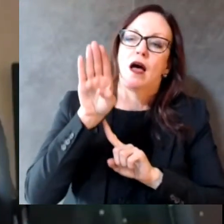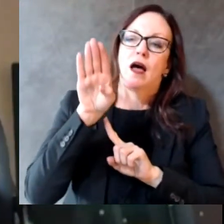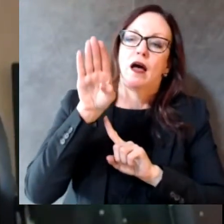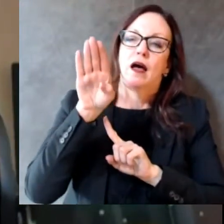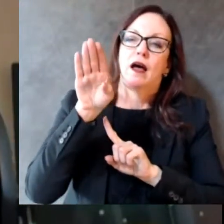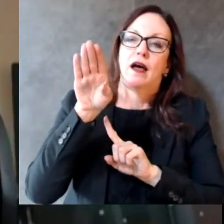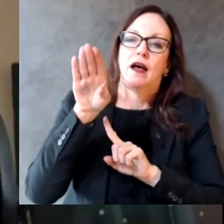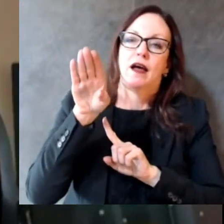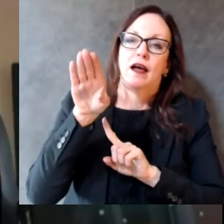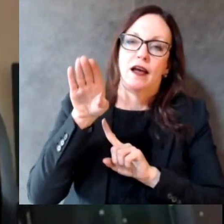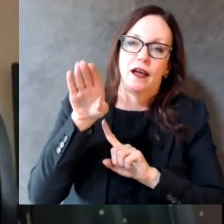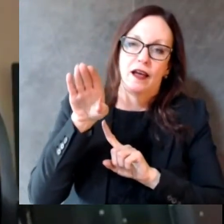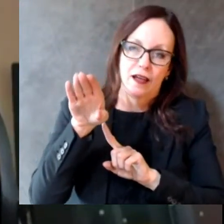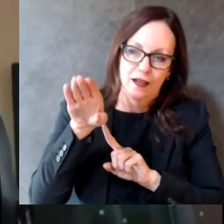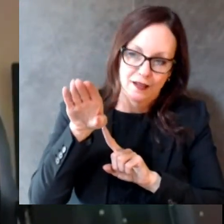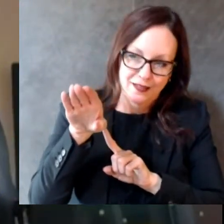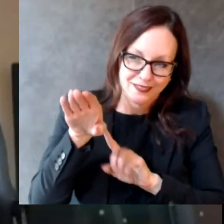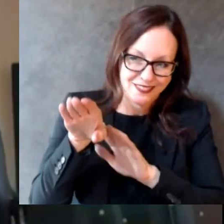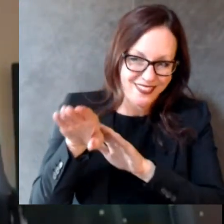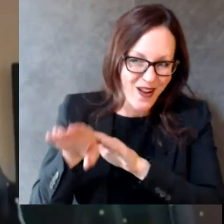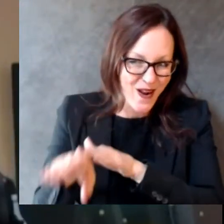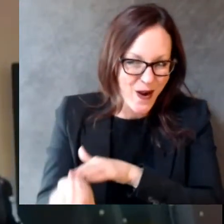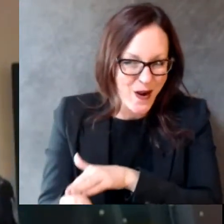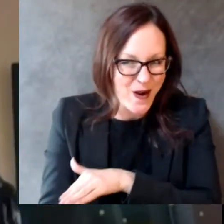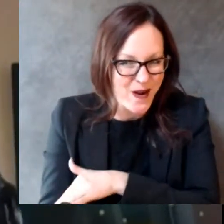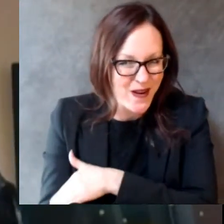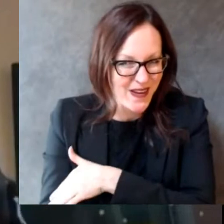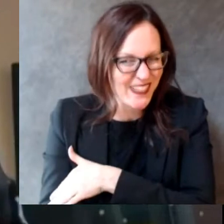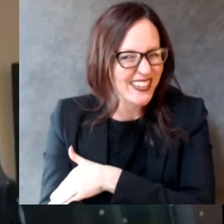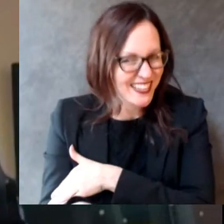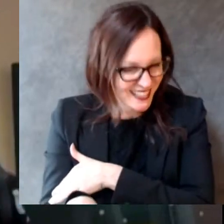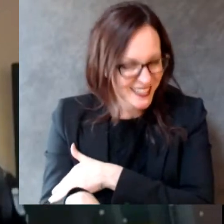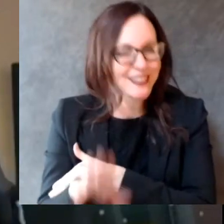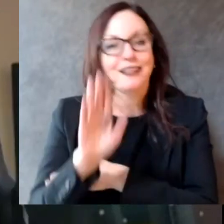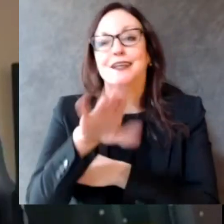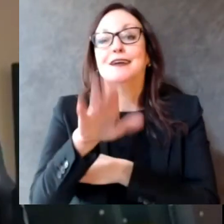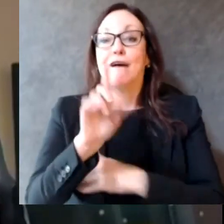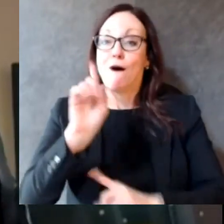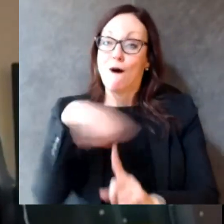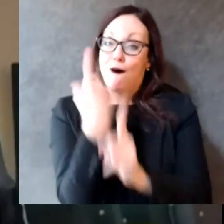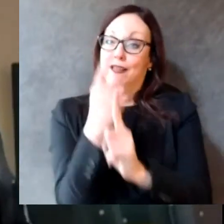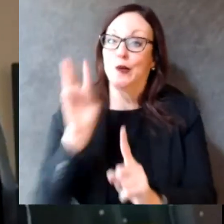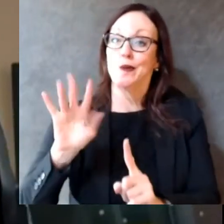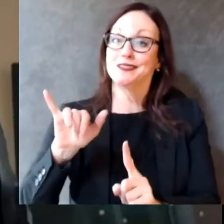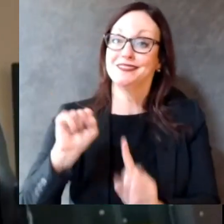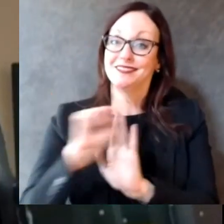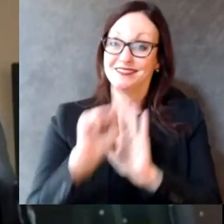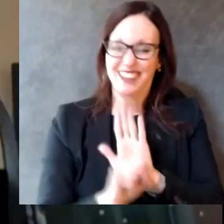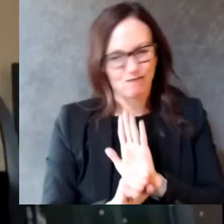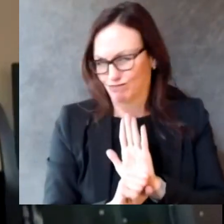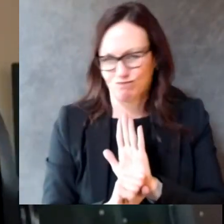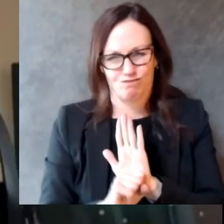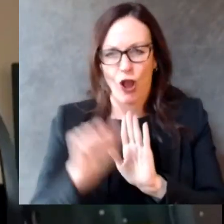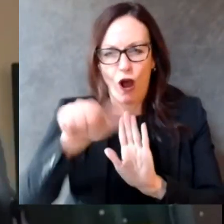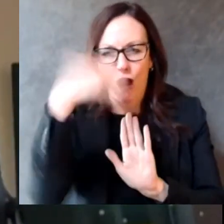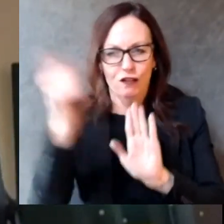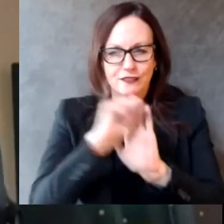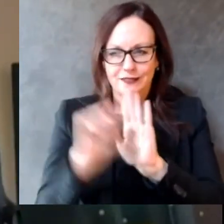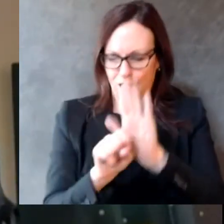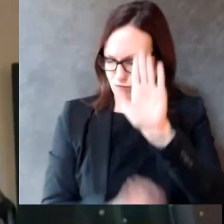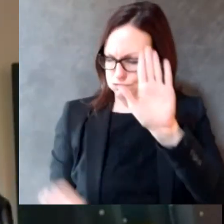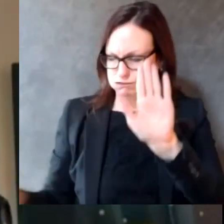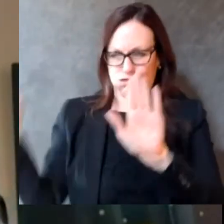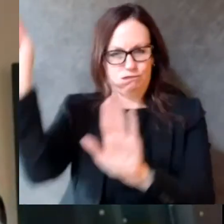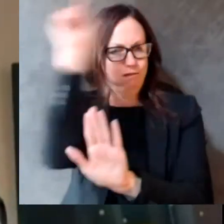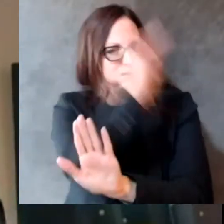in requests for vaccine and demand for vaccine, and especially before we had enough vaccine. Then